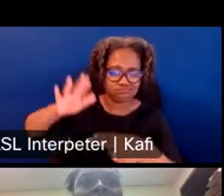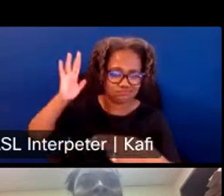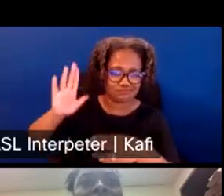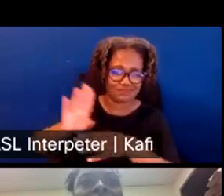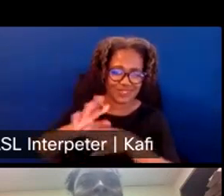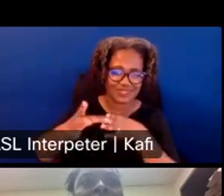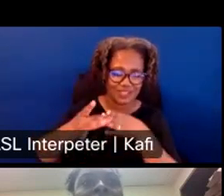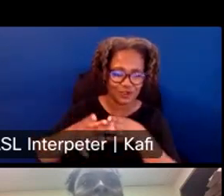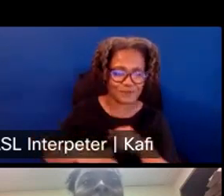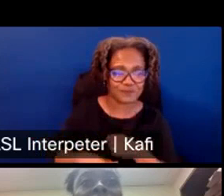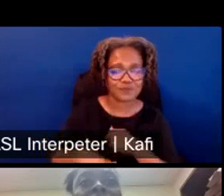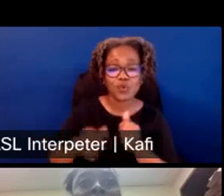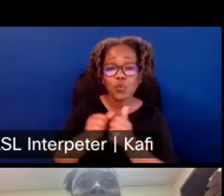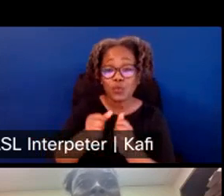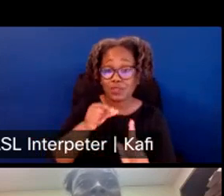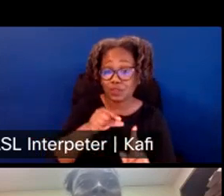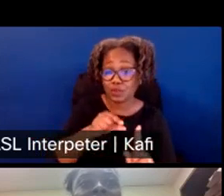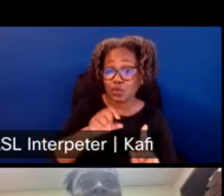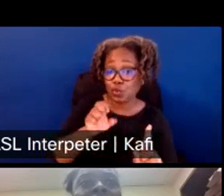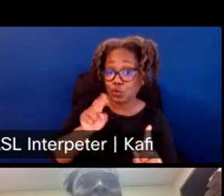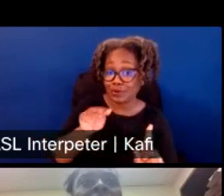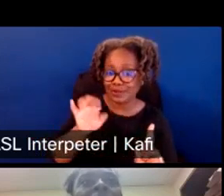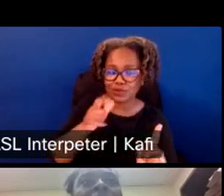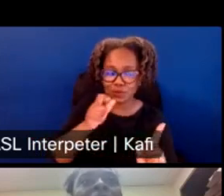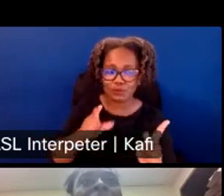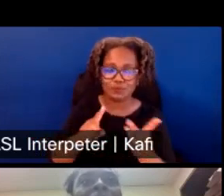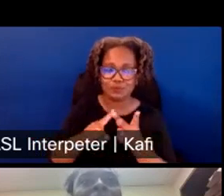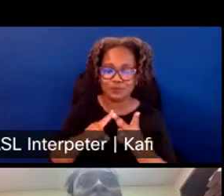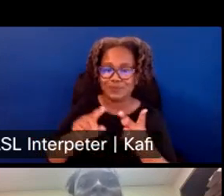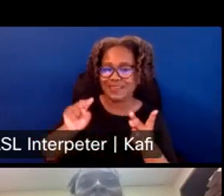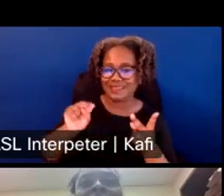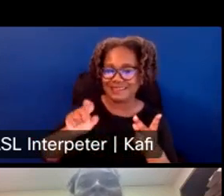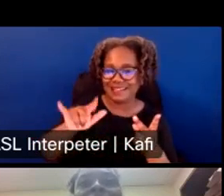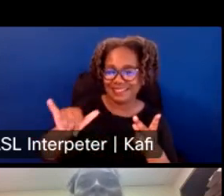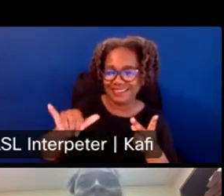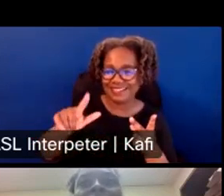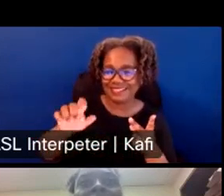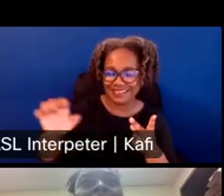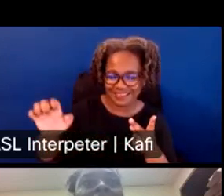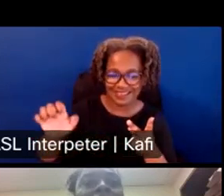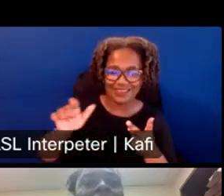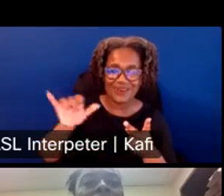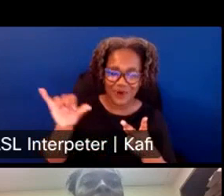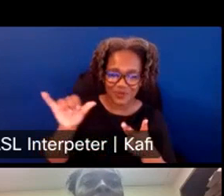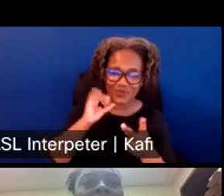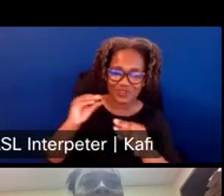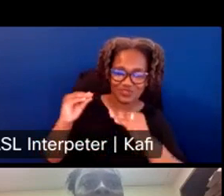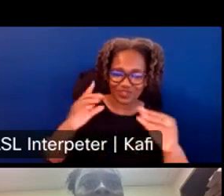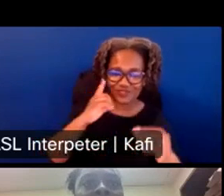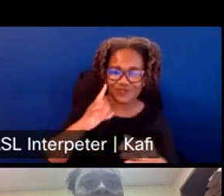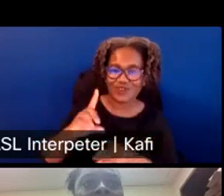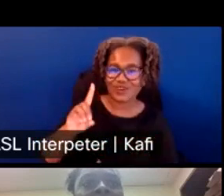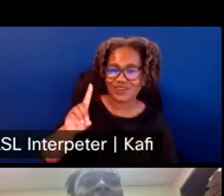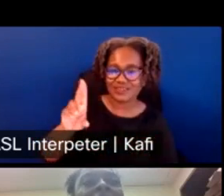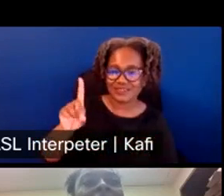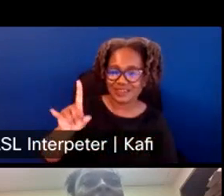her Dudley Beauty School instructors. Before we go further into today's program, I would like to do some